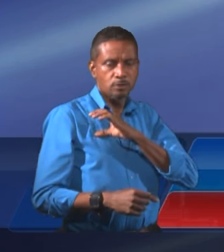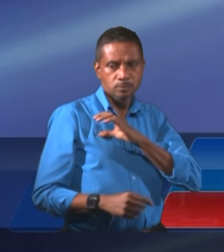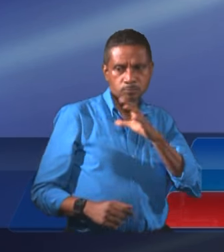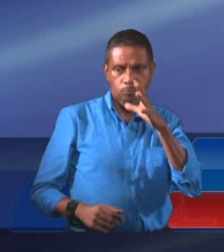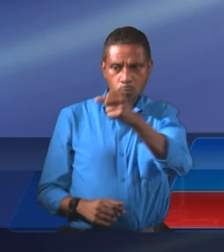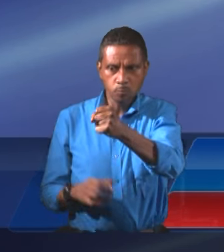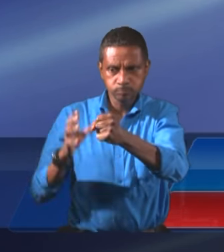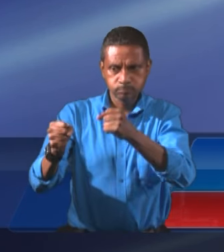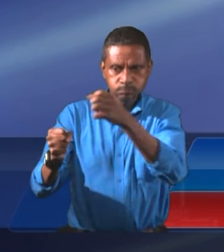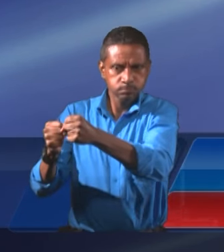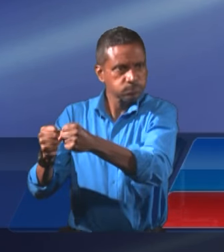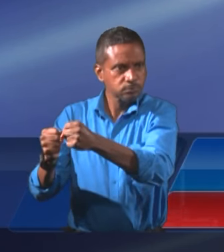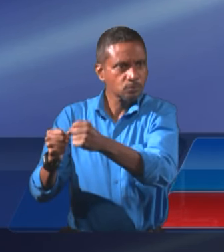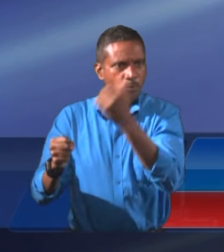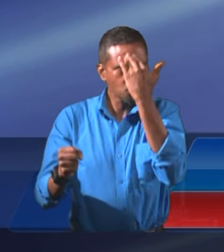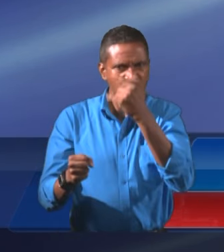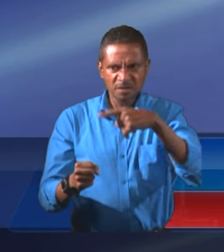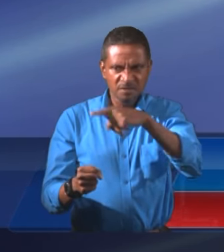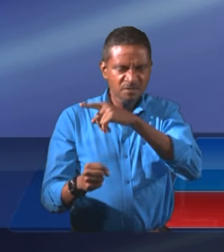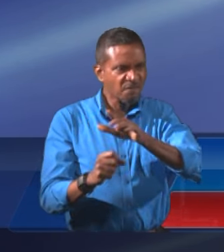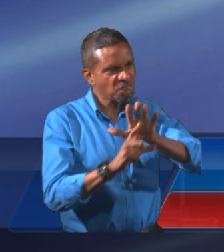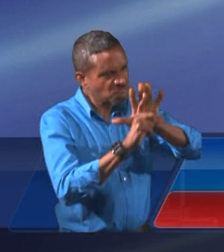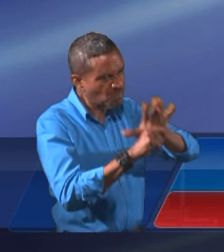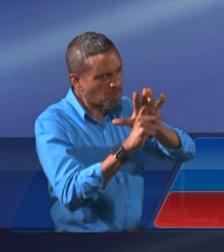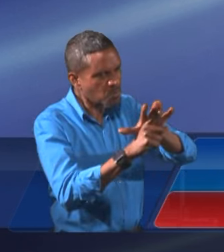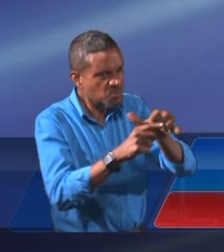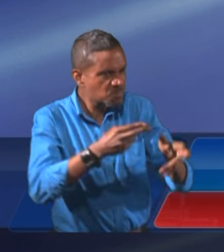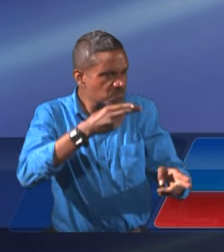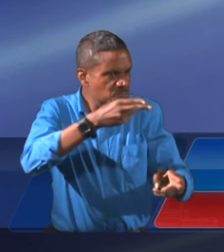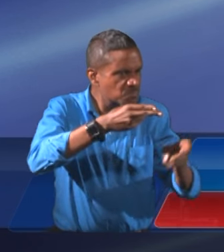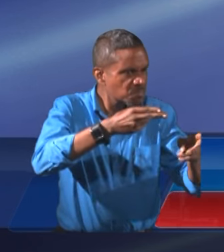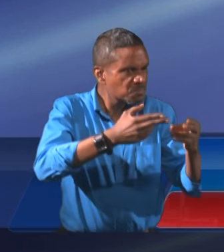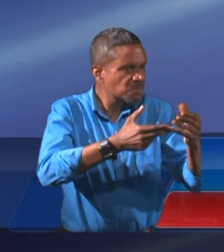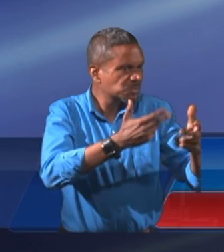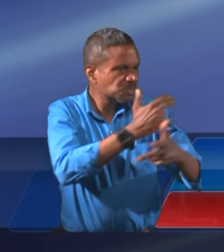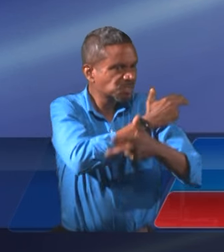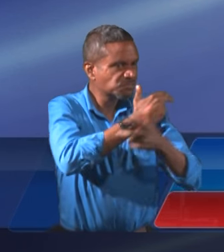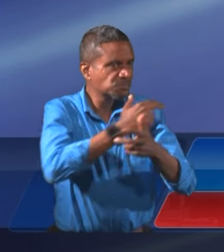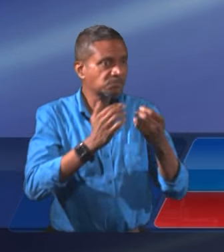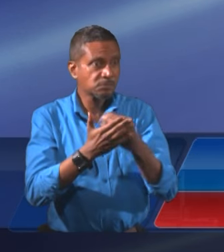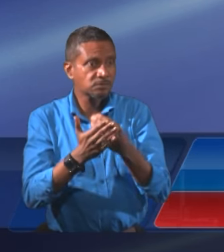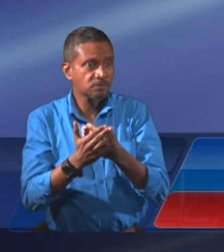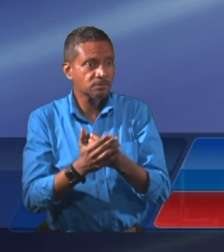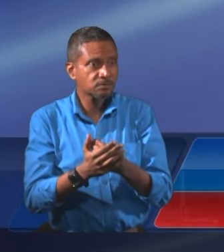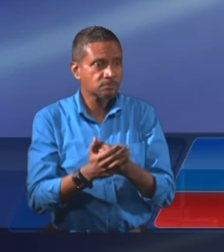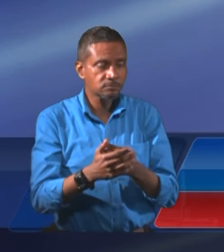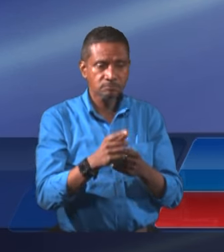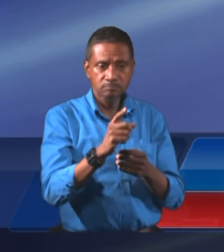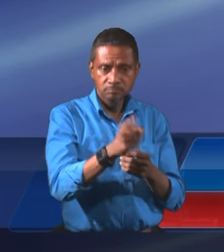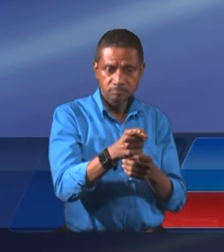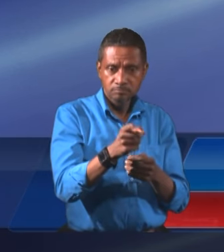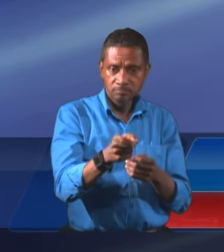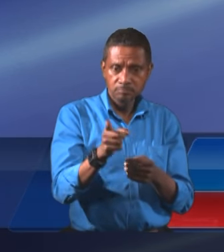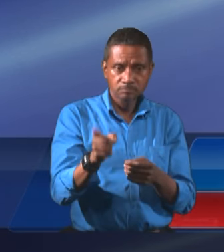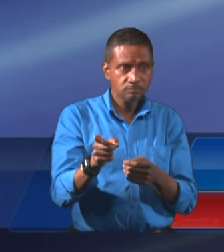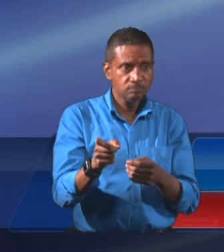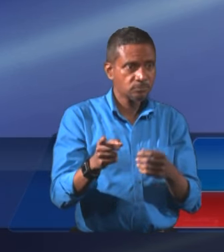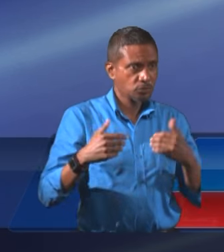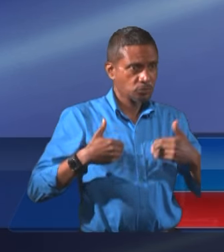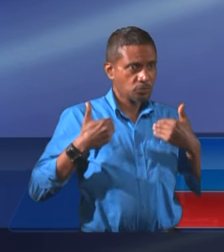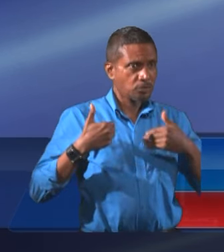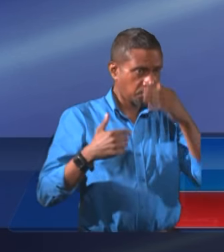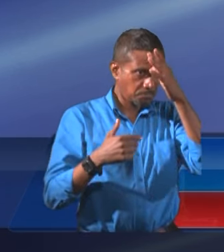suspects, a 39-year-old of Santa Cruz, a 33-year-old of St. Joseph, and a 26-year-old of Valsain, were held following weeks